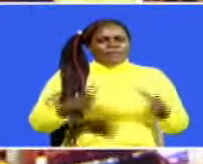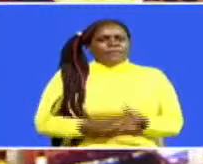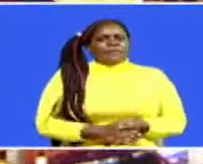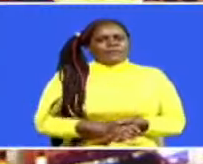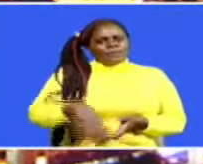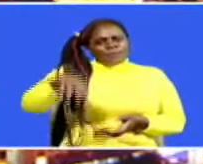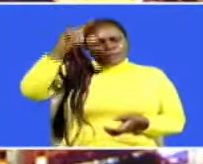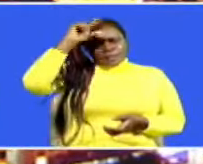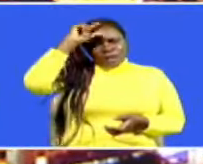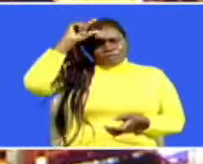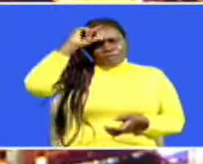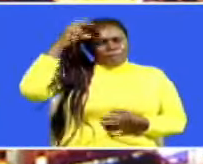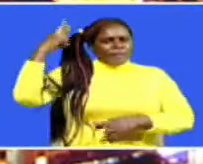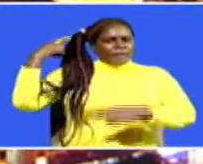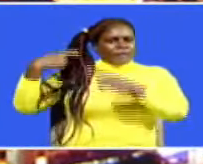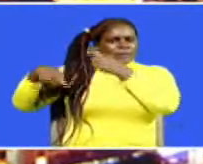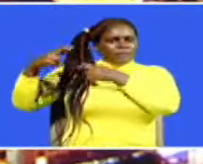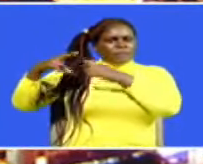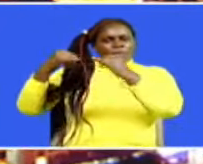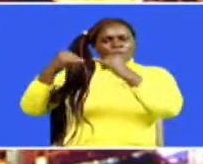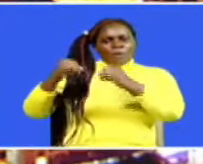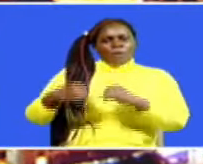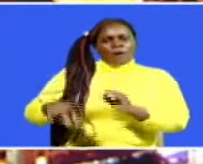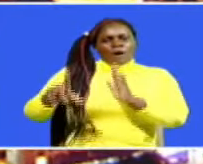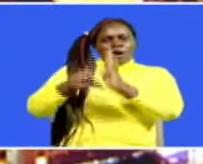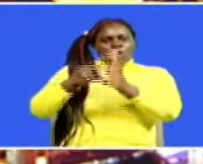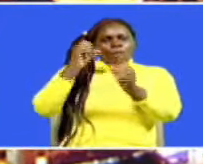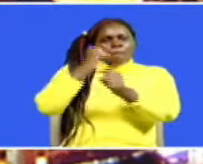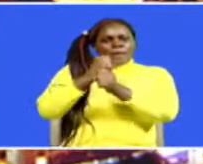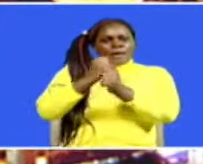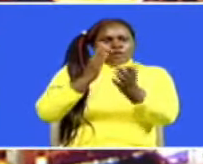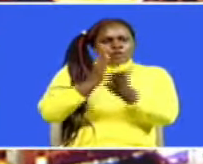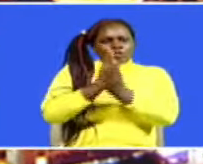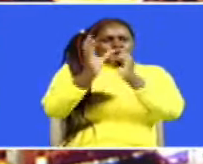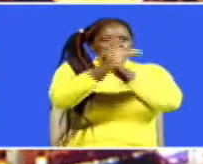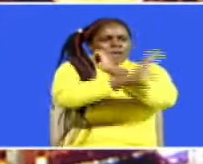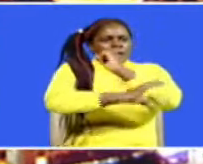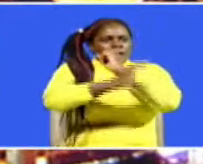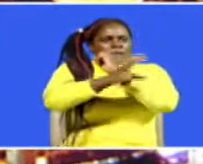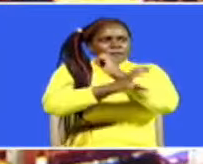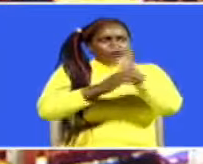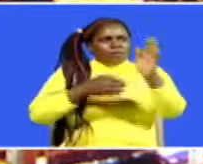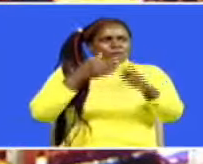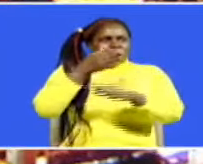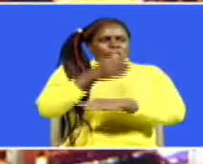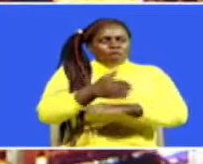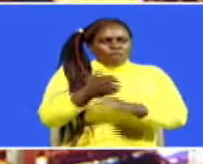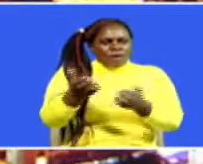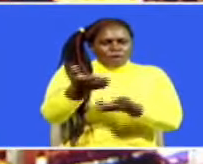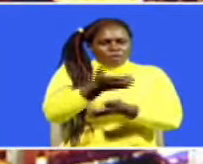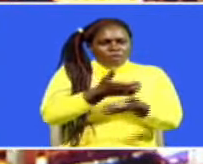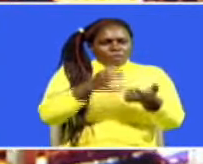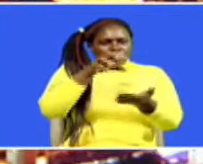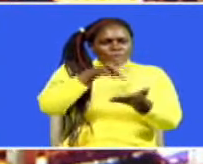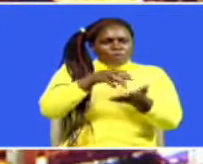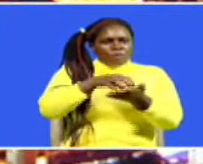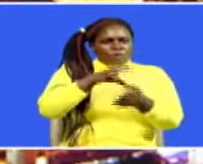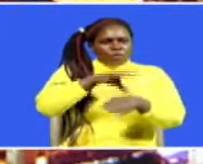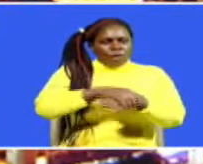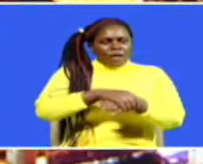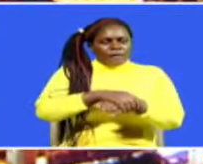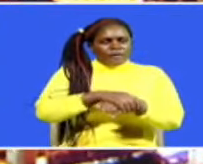The government should review and implement laws that will ensure that the country surpasses its current economic state to attract